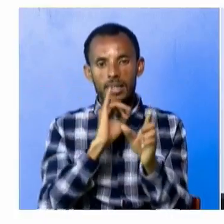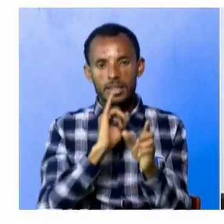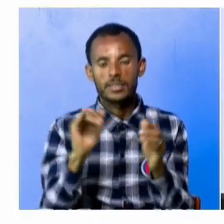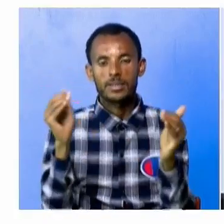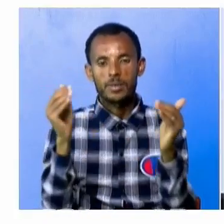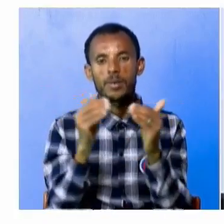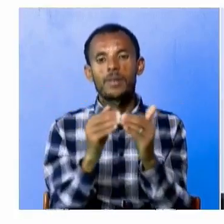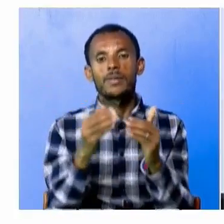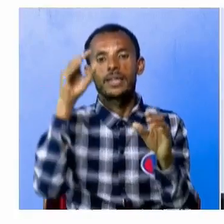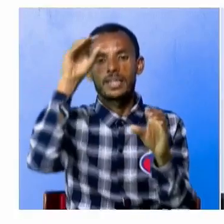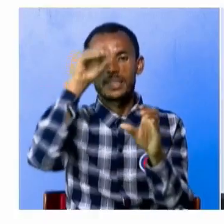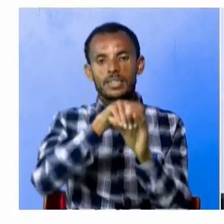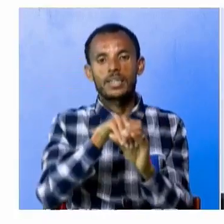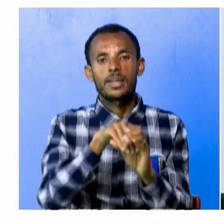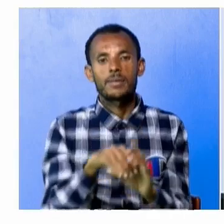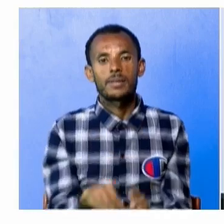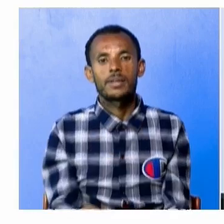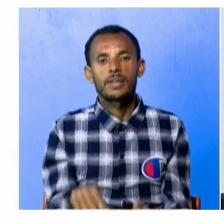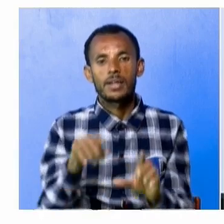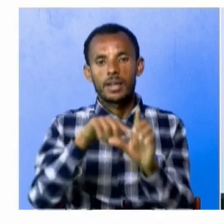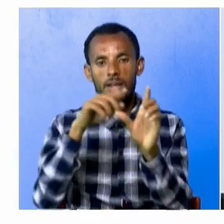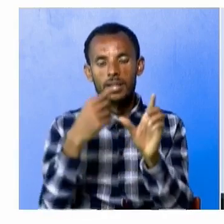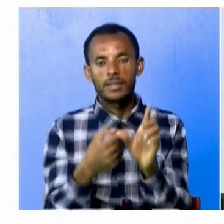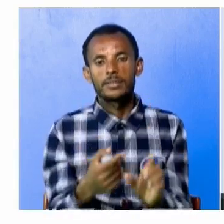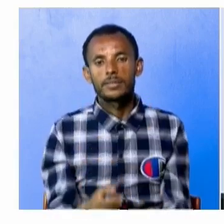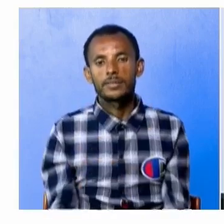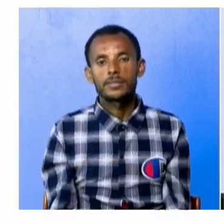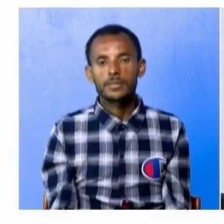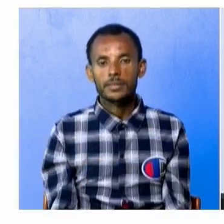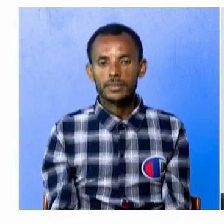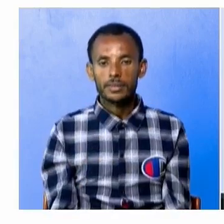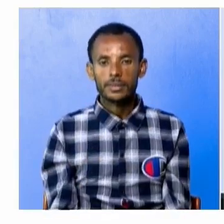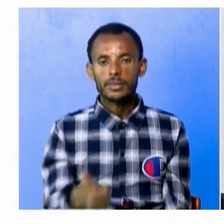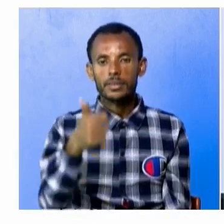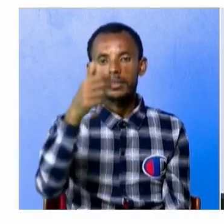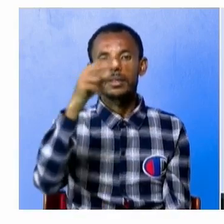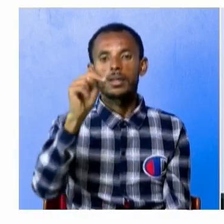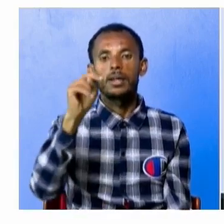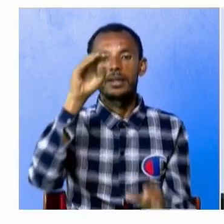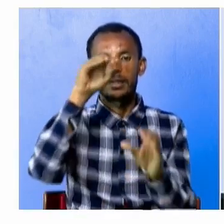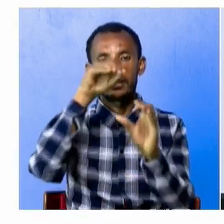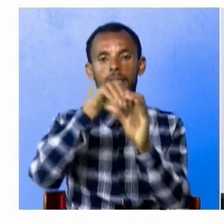an inscribed. Okay, you can make it an inscribed